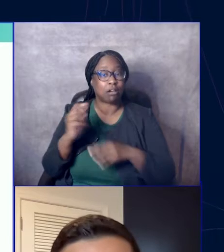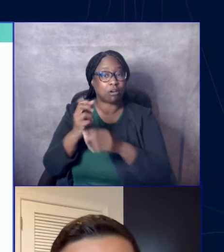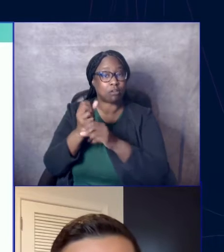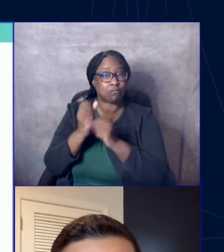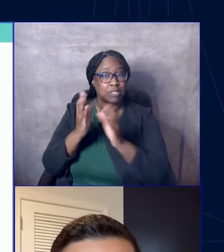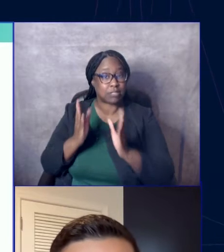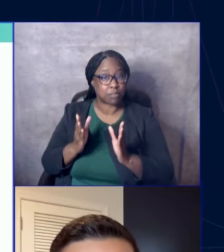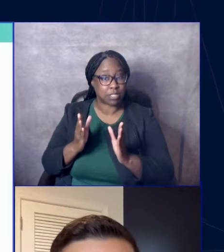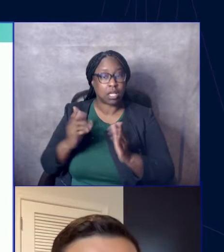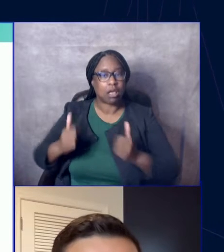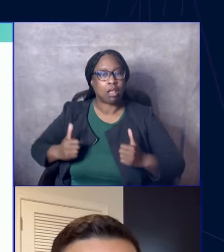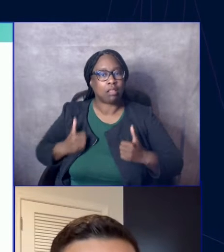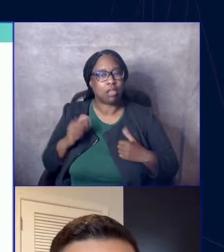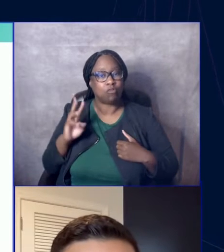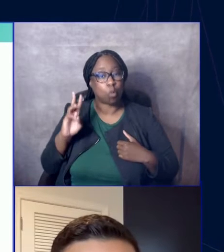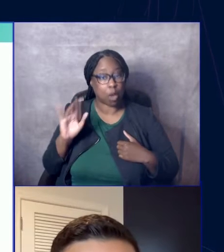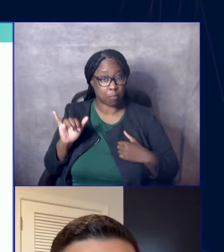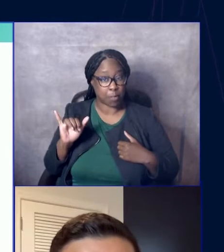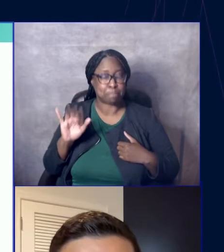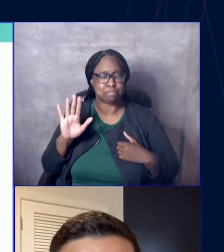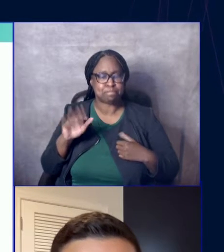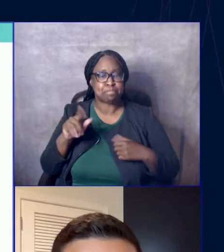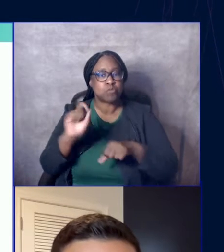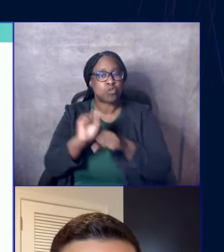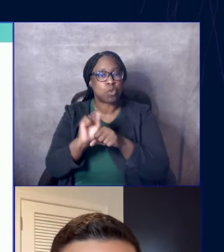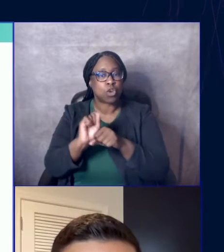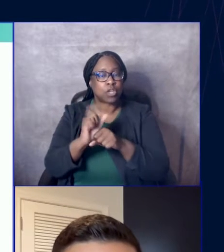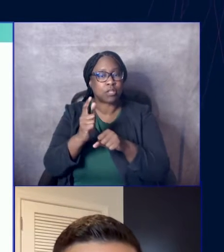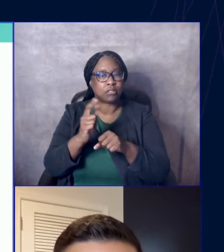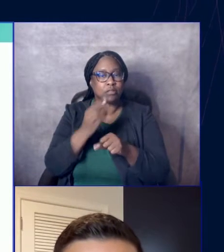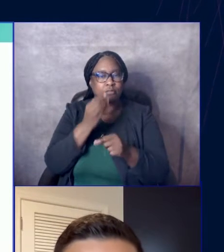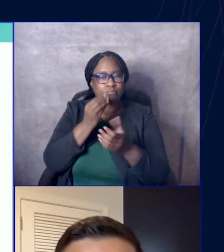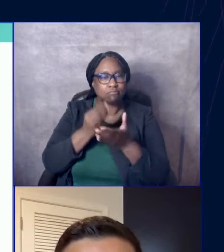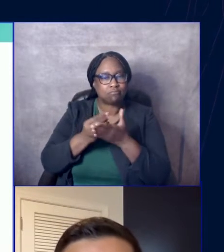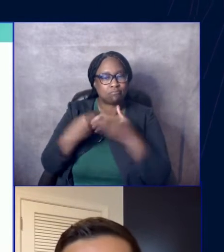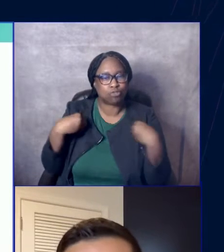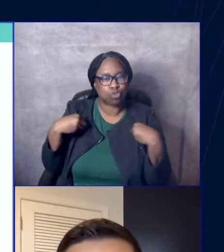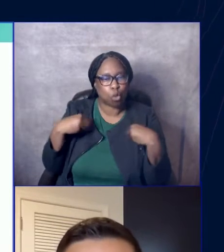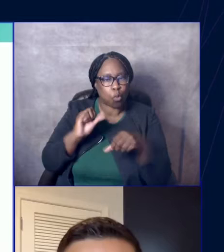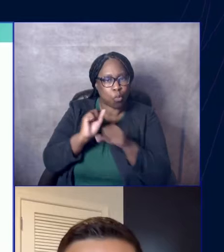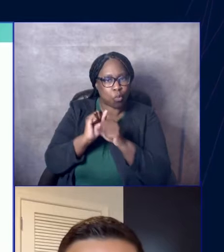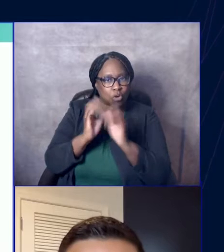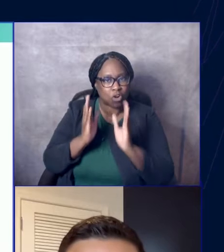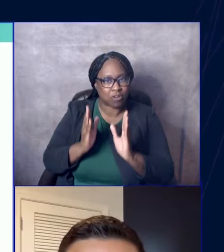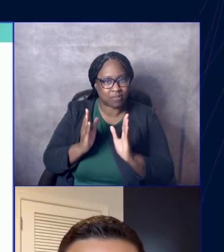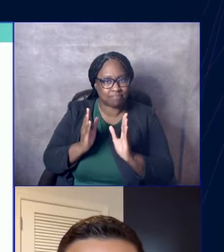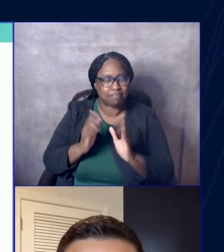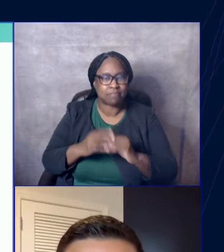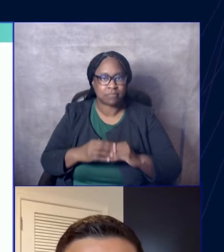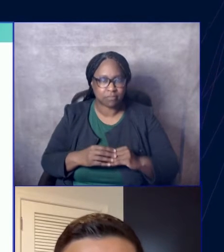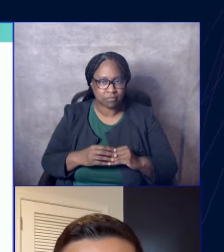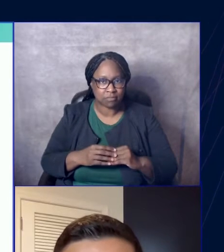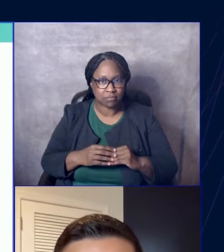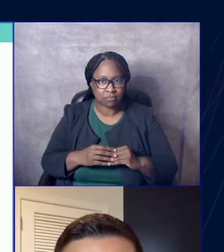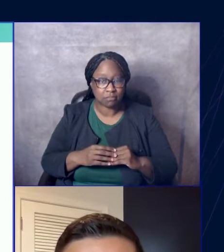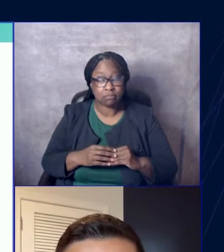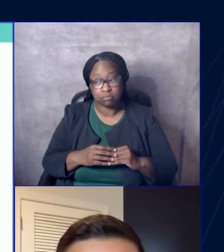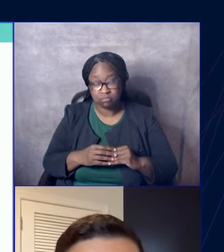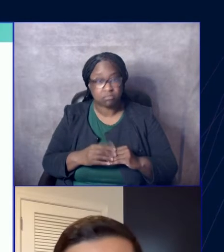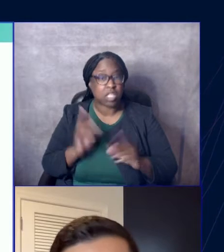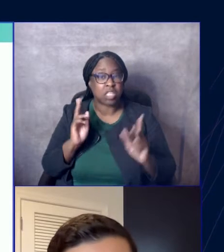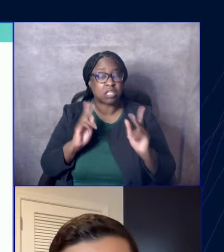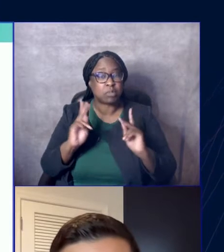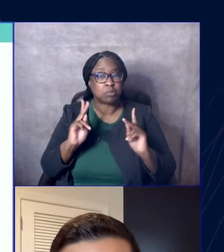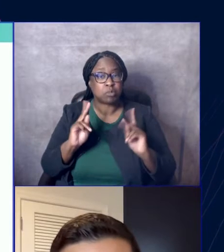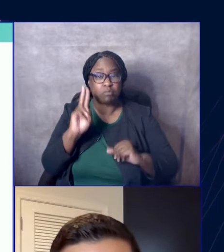living in Wyoming and was working as a grocery store worker. Because the reality was that undocumented people,